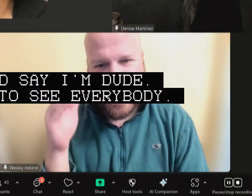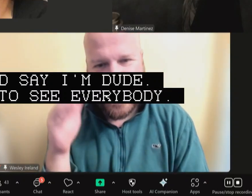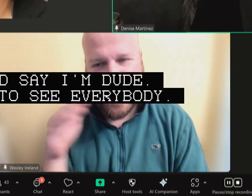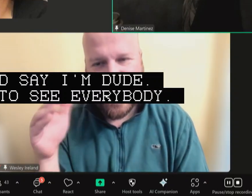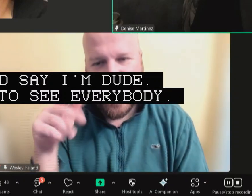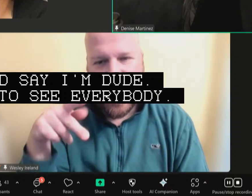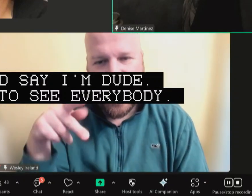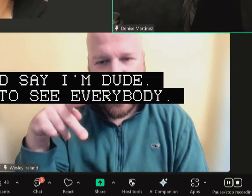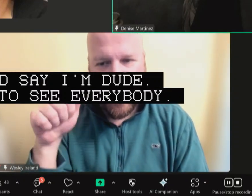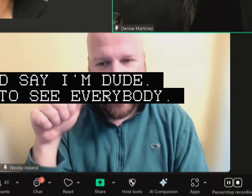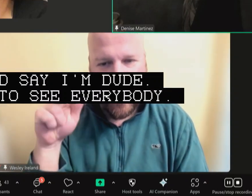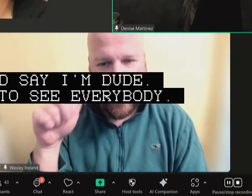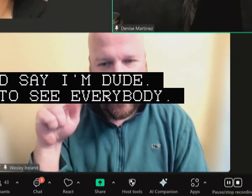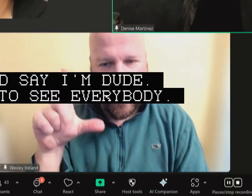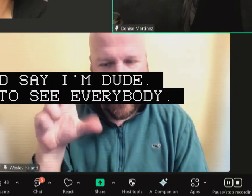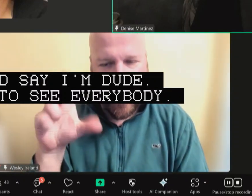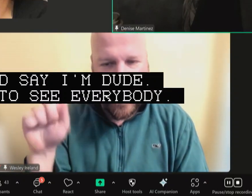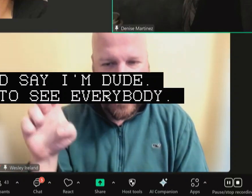Thank you.